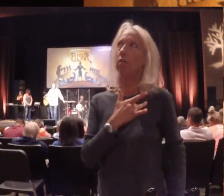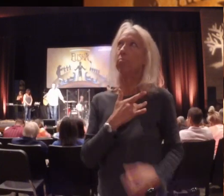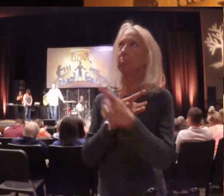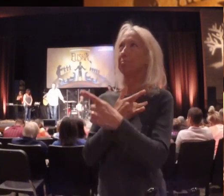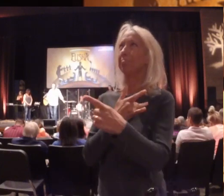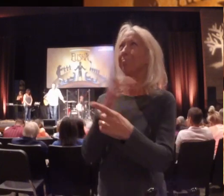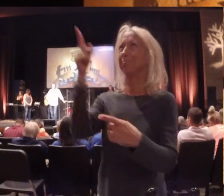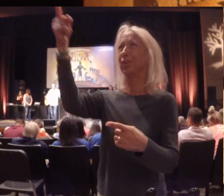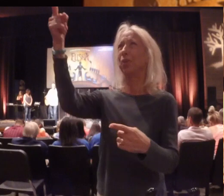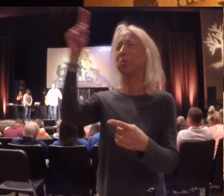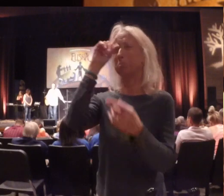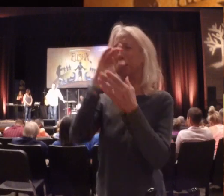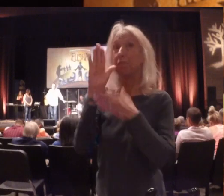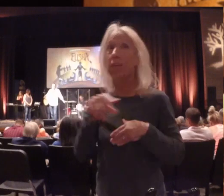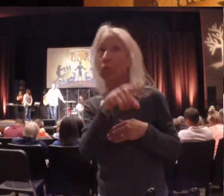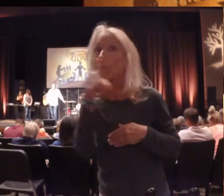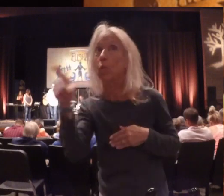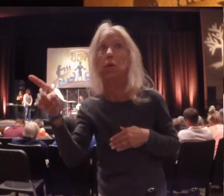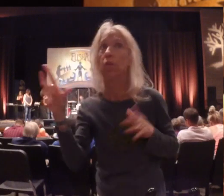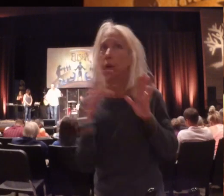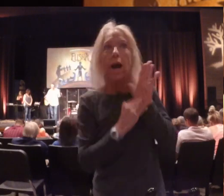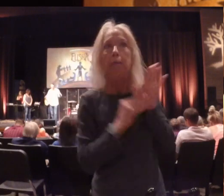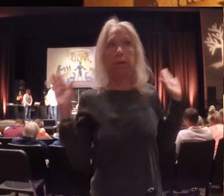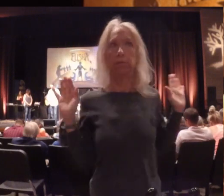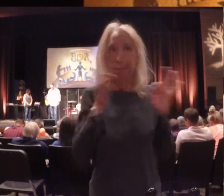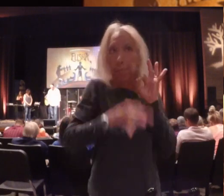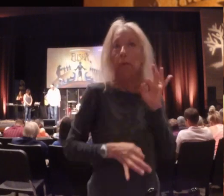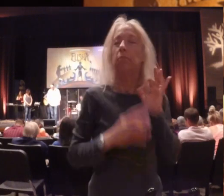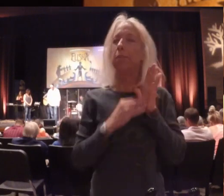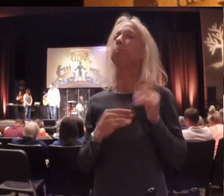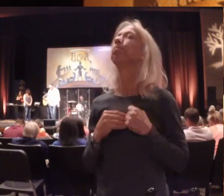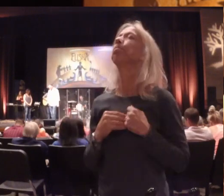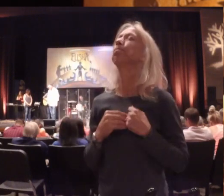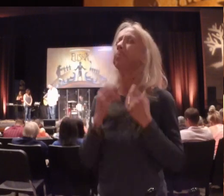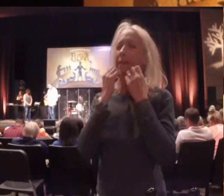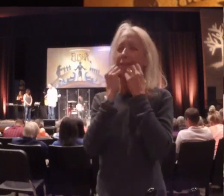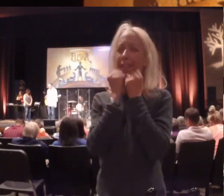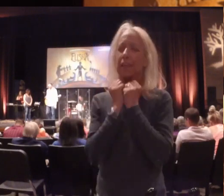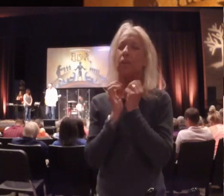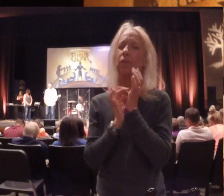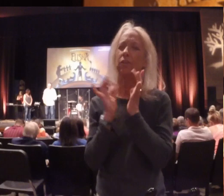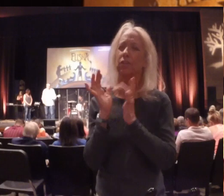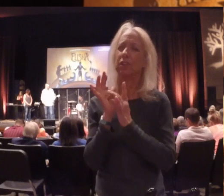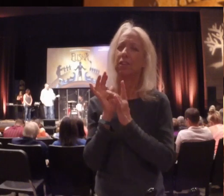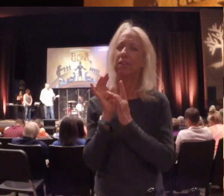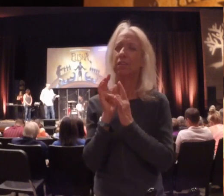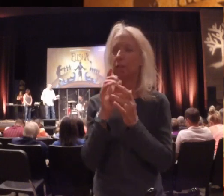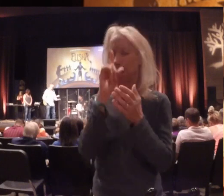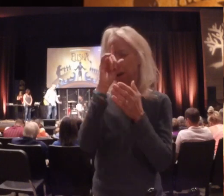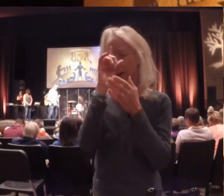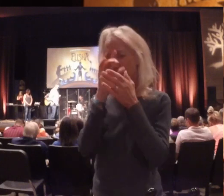It's that faith in him to finally surrender to him. So if that's you, just say this prayer after me from your heart to God's heart. Dear